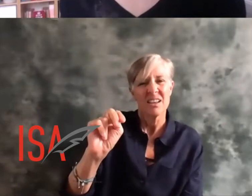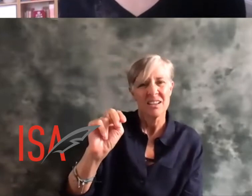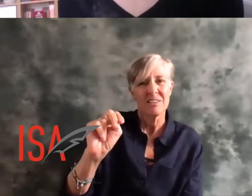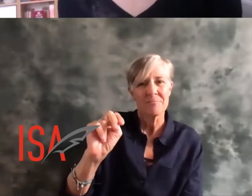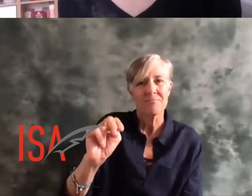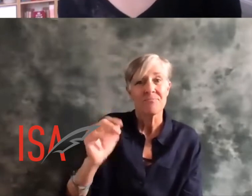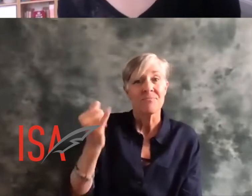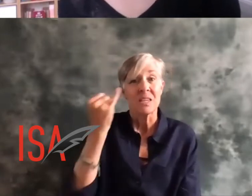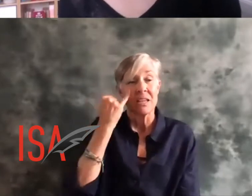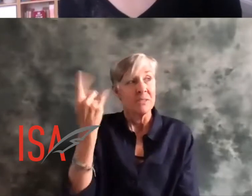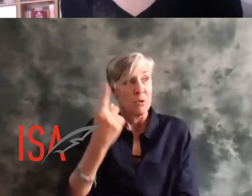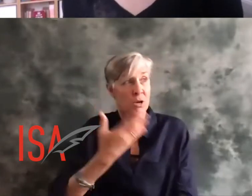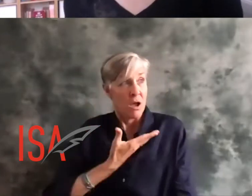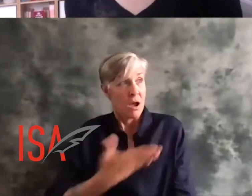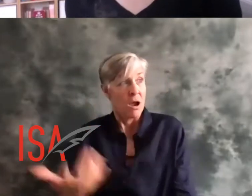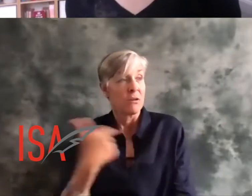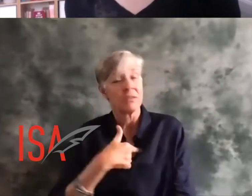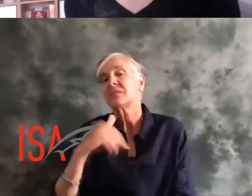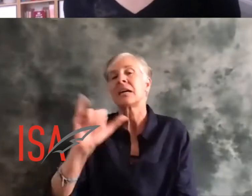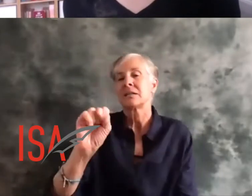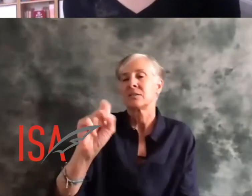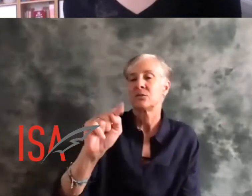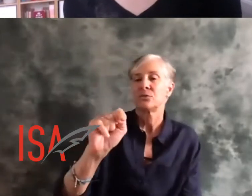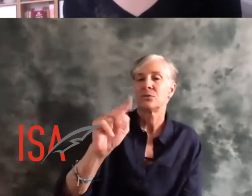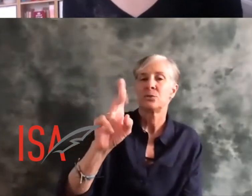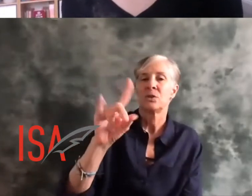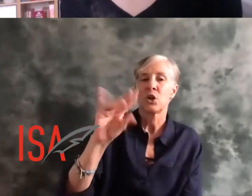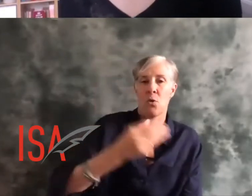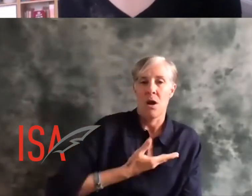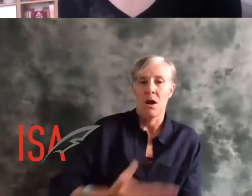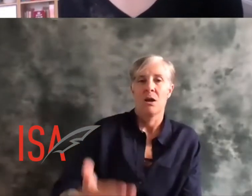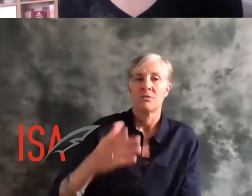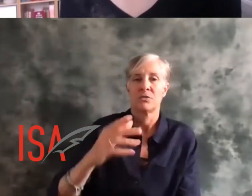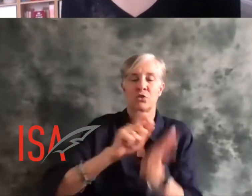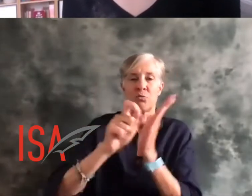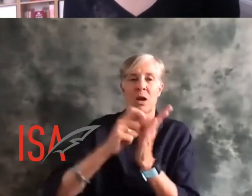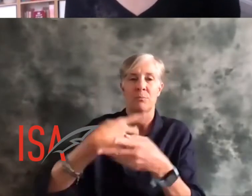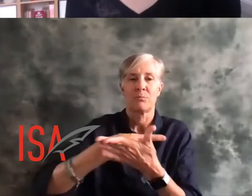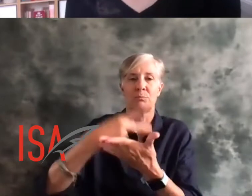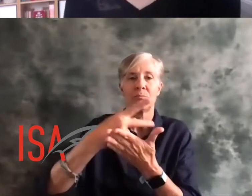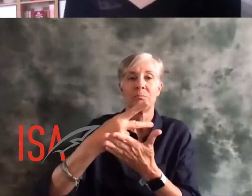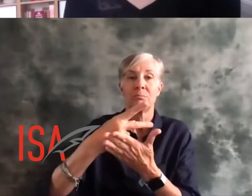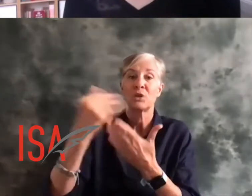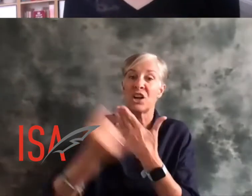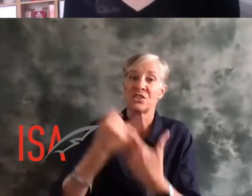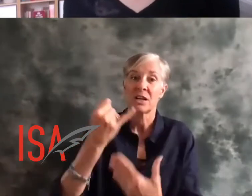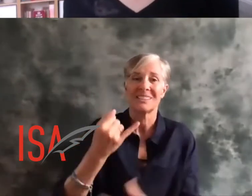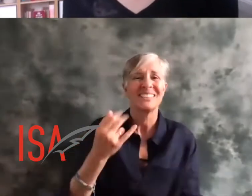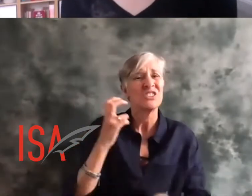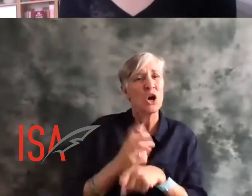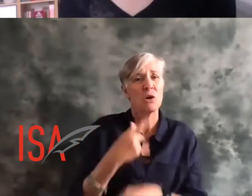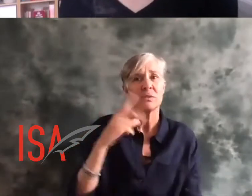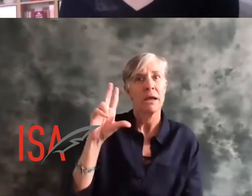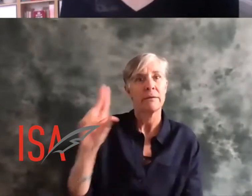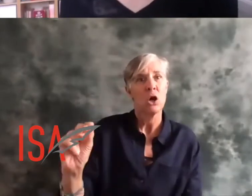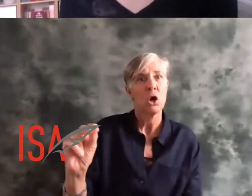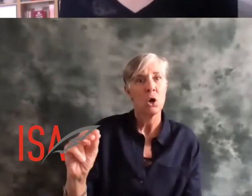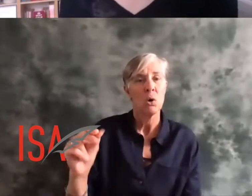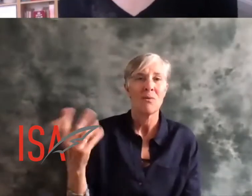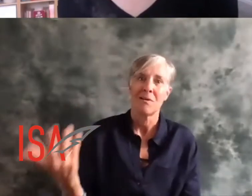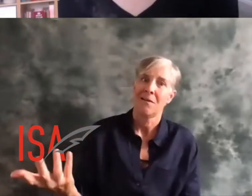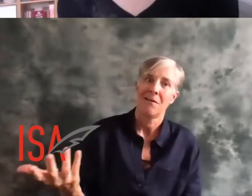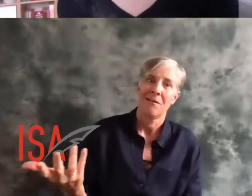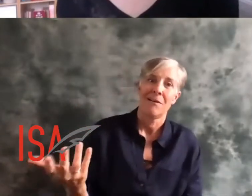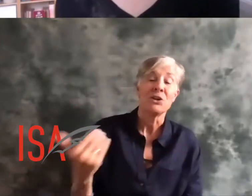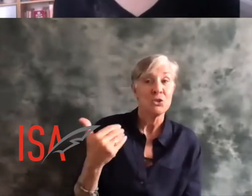if we're hired by a studio to do a project, it's going to be a little difficult to say, no, I don't want to do that. And you do have